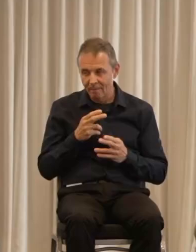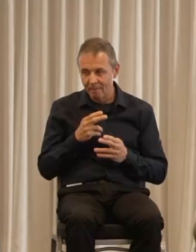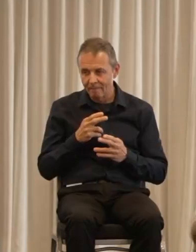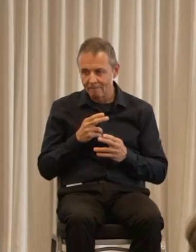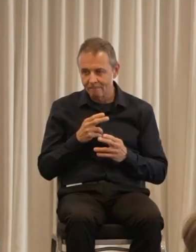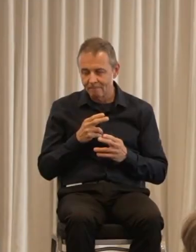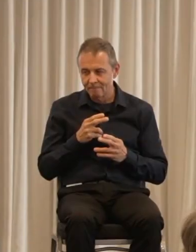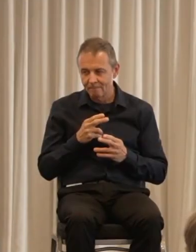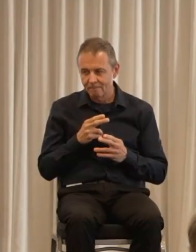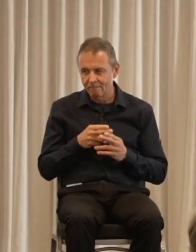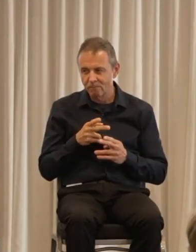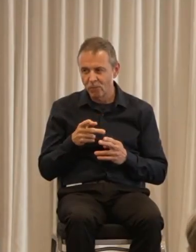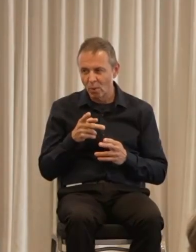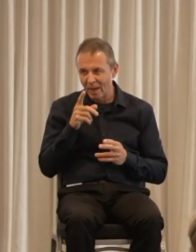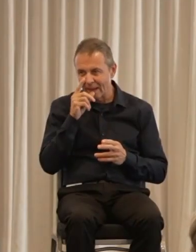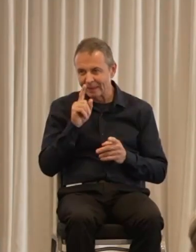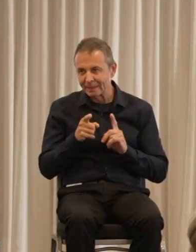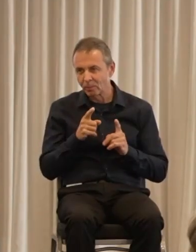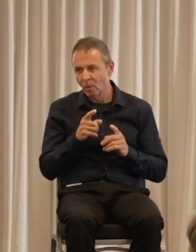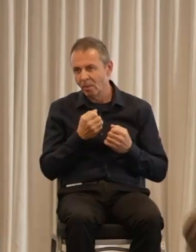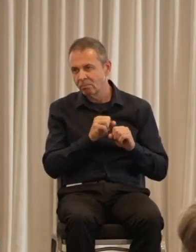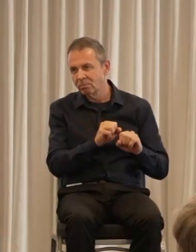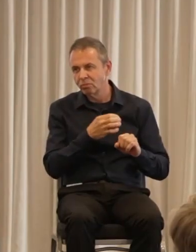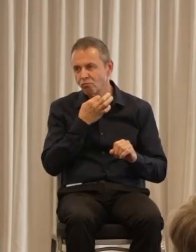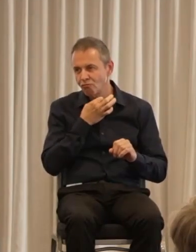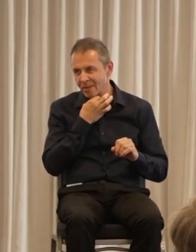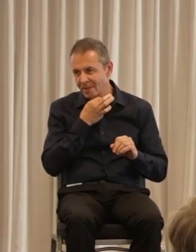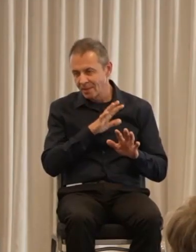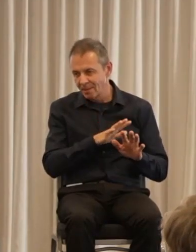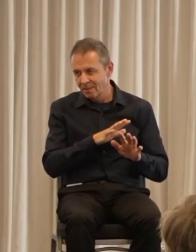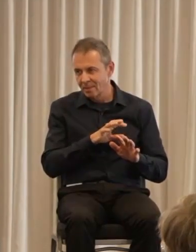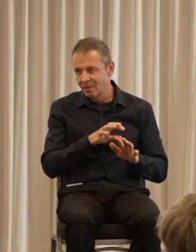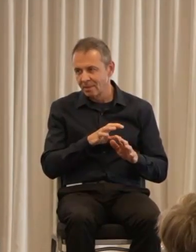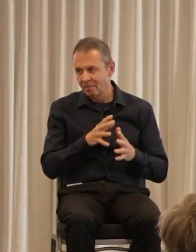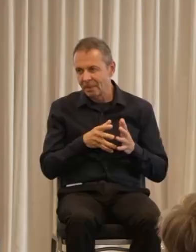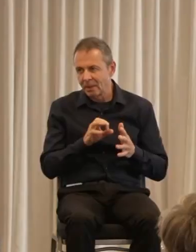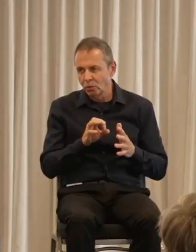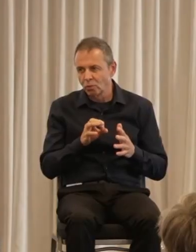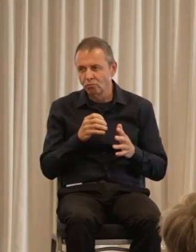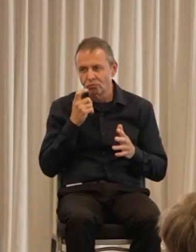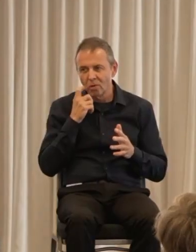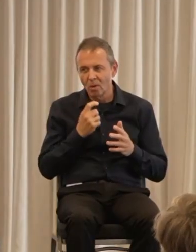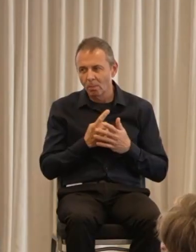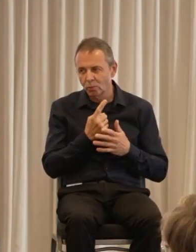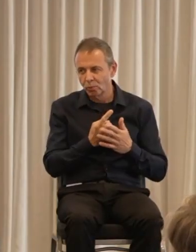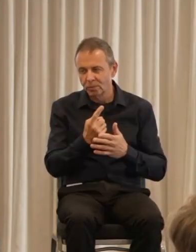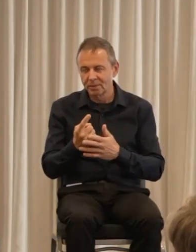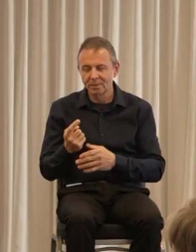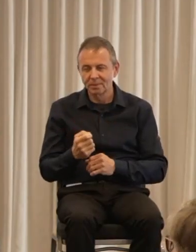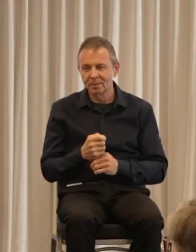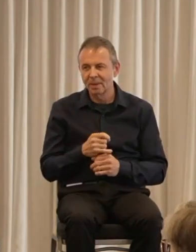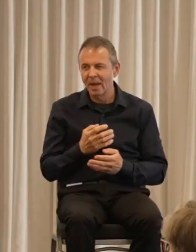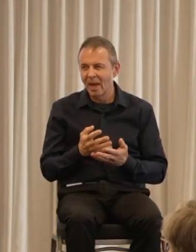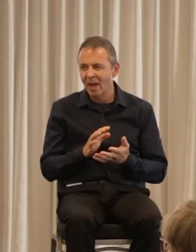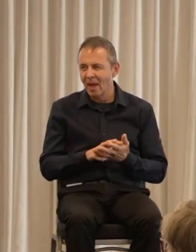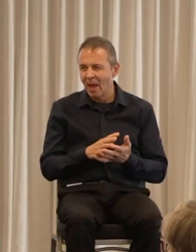like it can be easy to be very risk averse, almost to the point of not having opportunities. Then how did you kind of